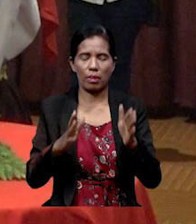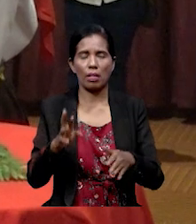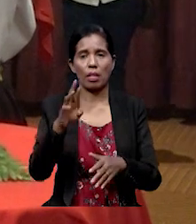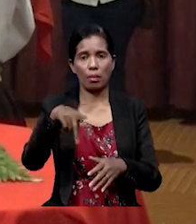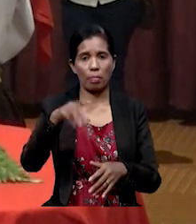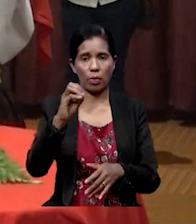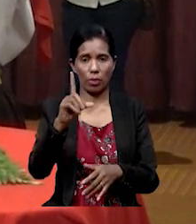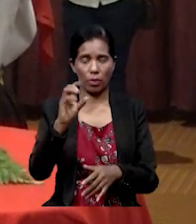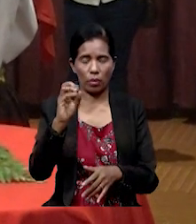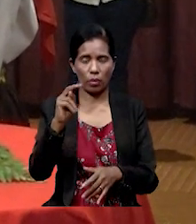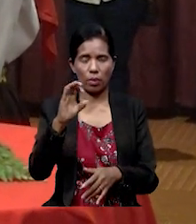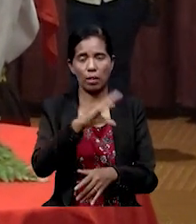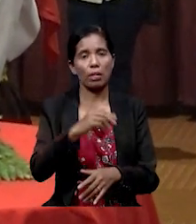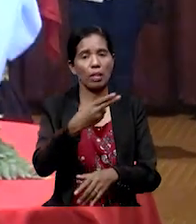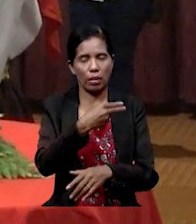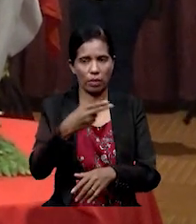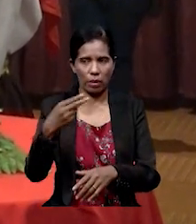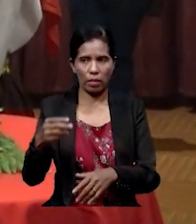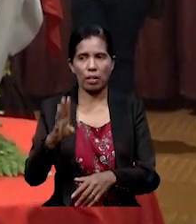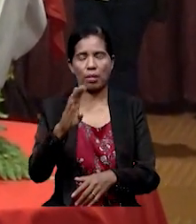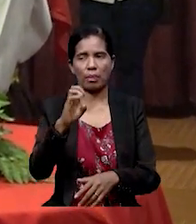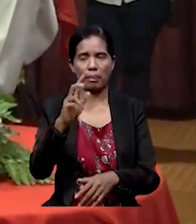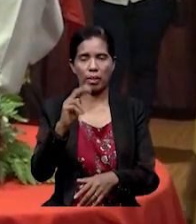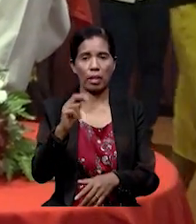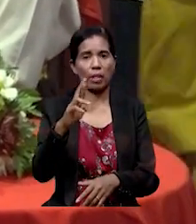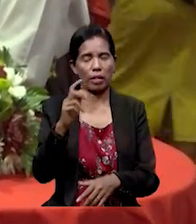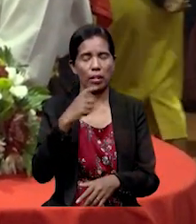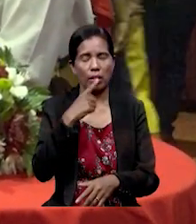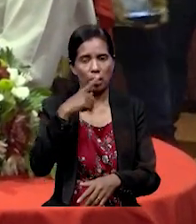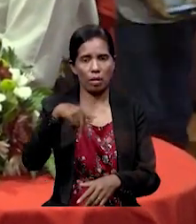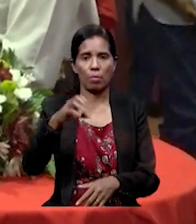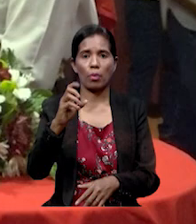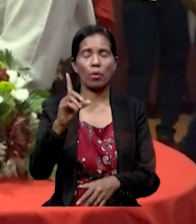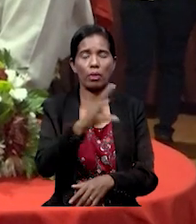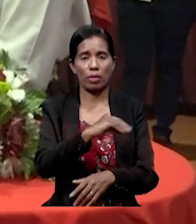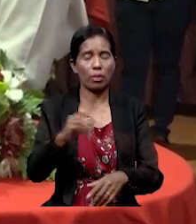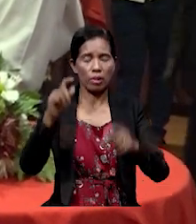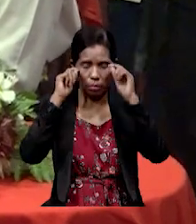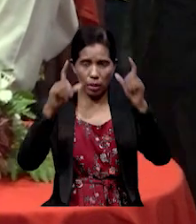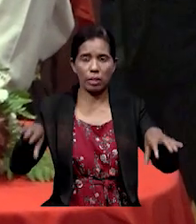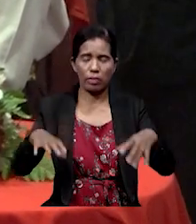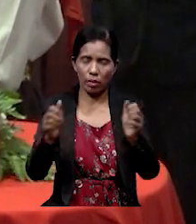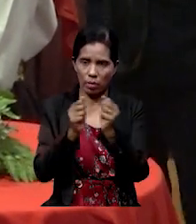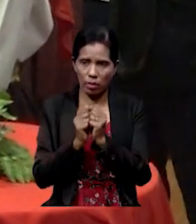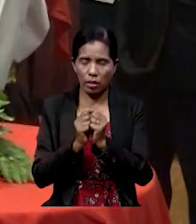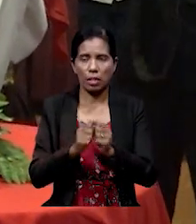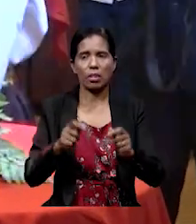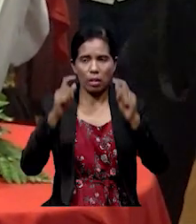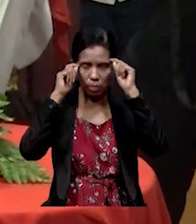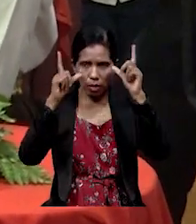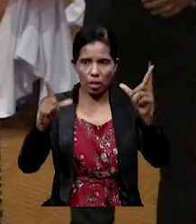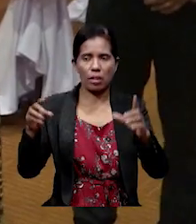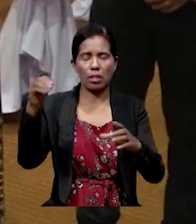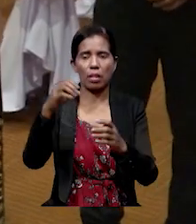Polónia para Timor-Leste, nomas Indonésia, Beata Stokzinska Hateten, Polónia no Timor-Leste e relação nebe metin antes Timor-Leste restaura